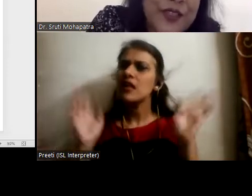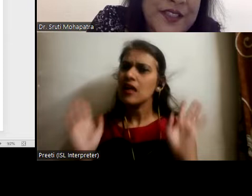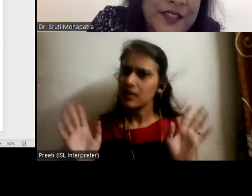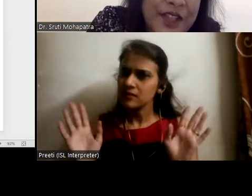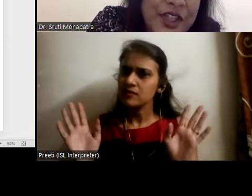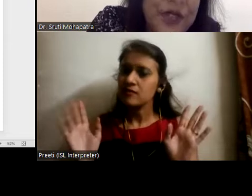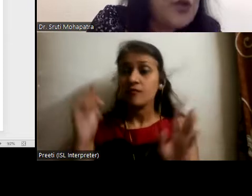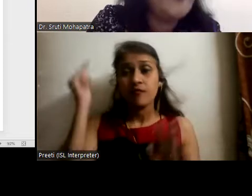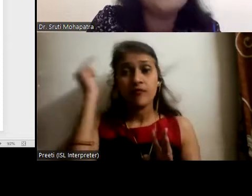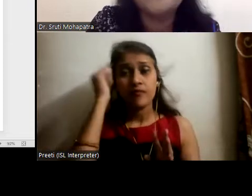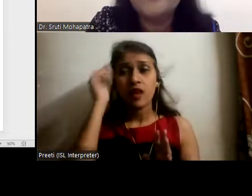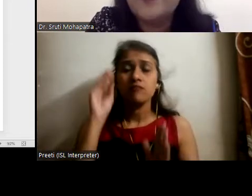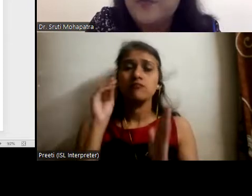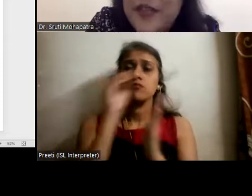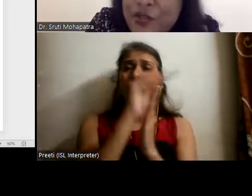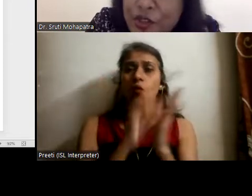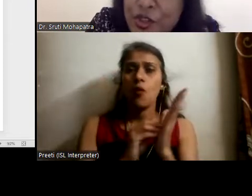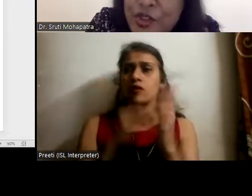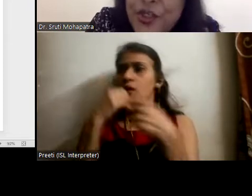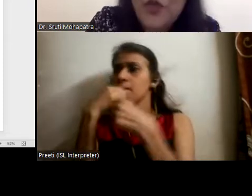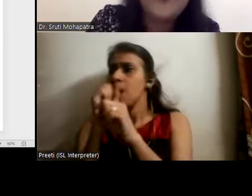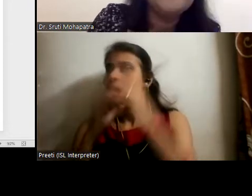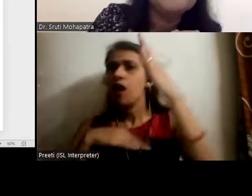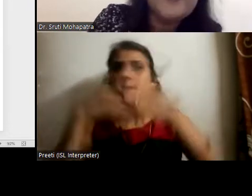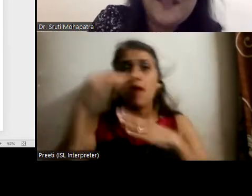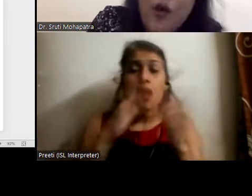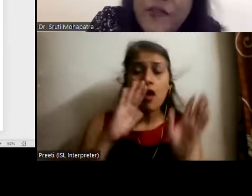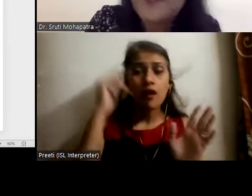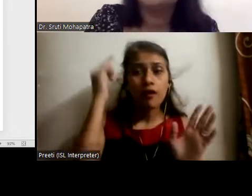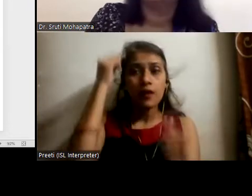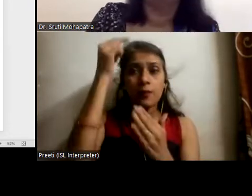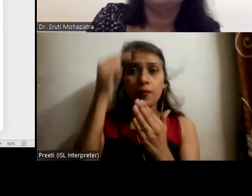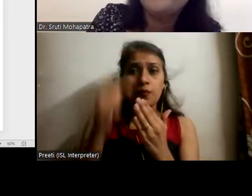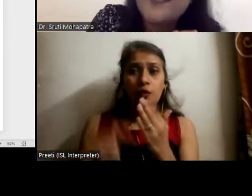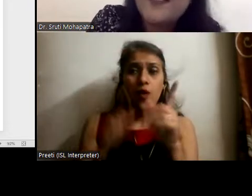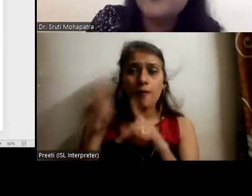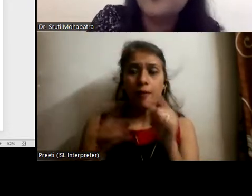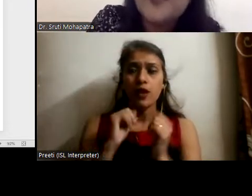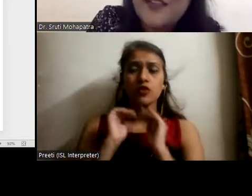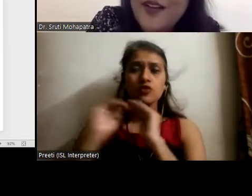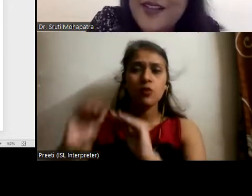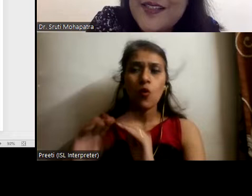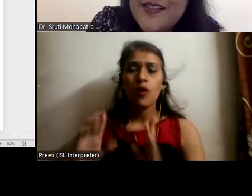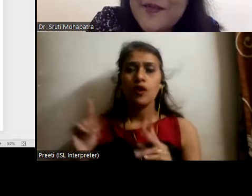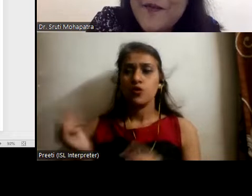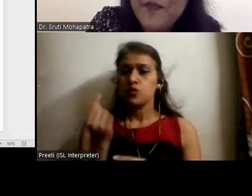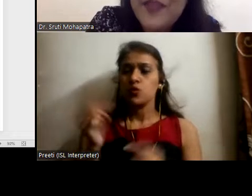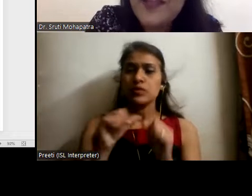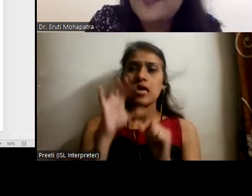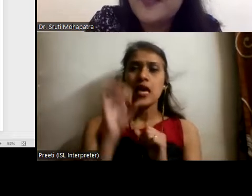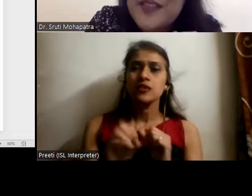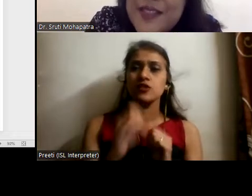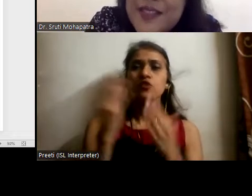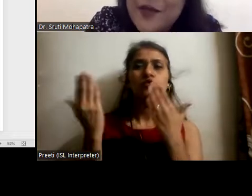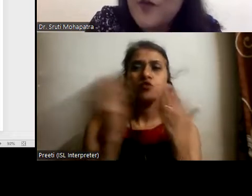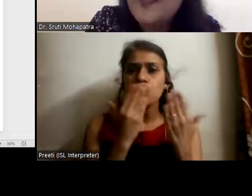into consideration when designing built structures, when designing offices, when designing schools and colleges.